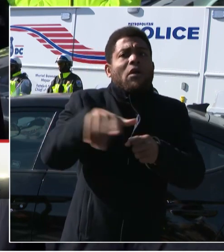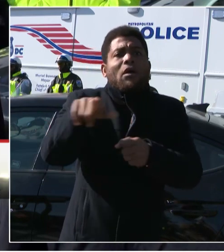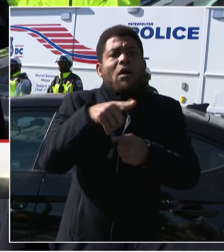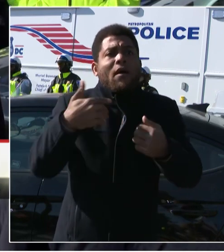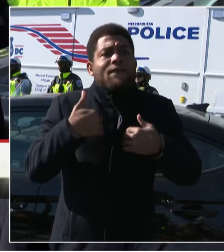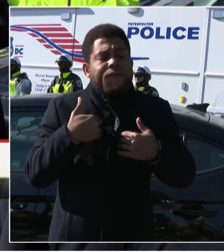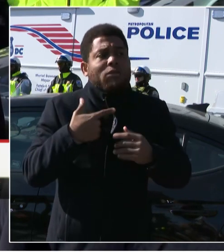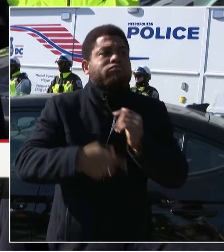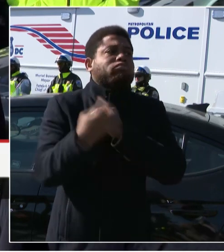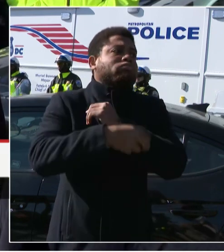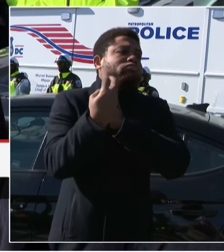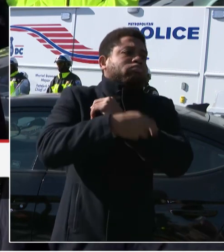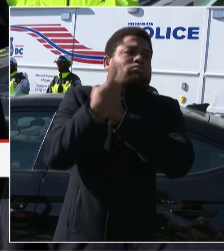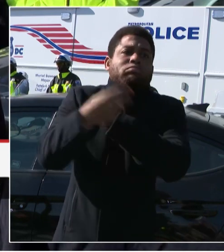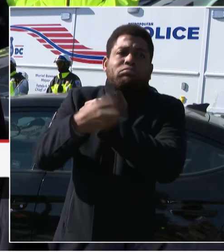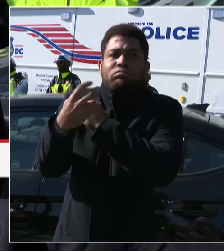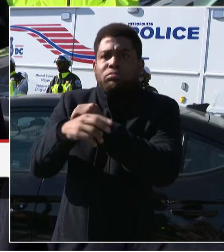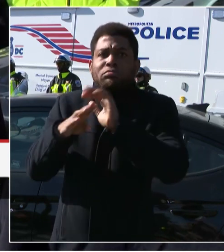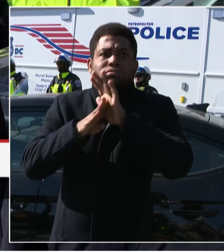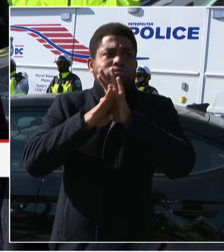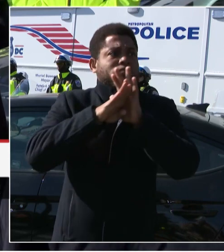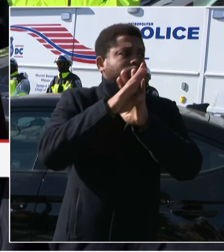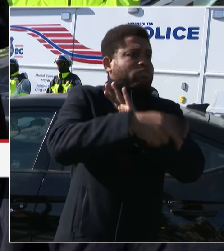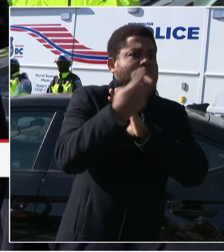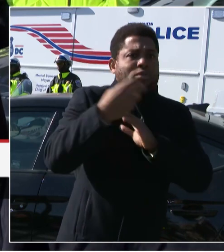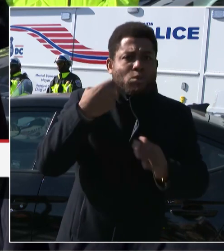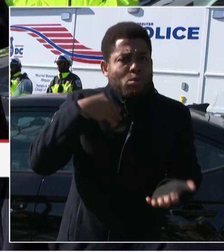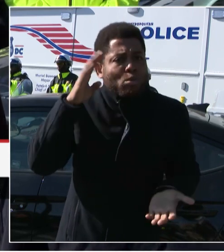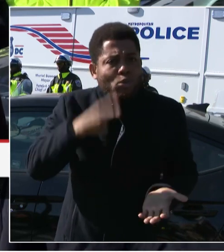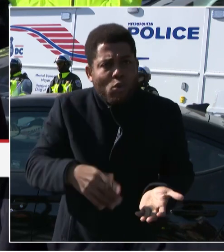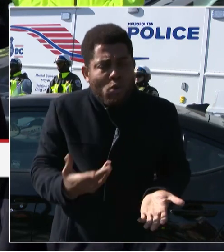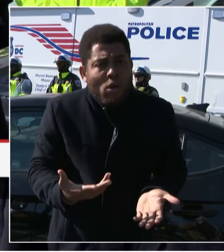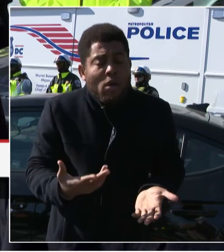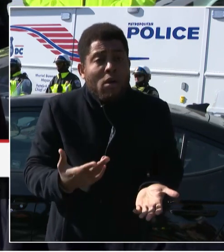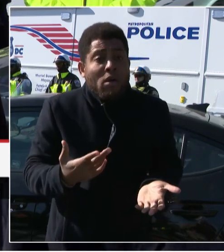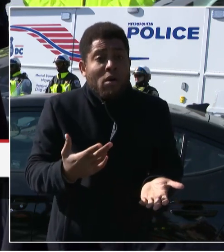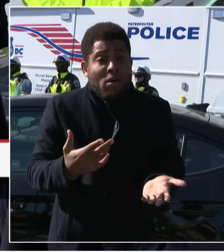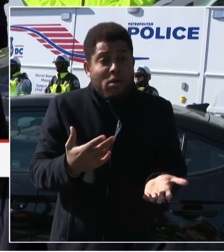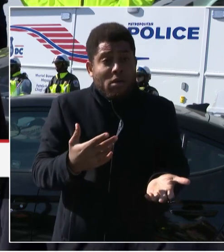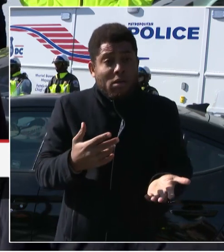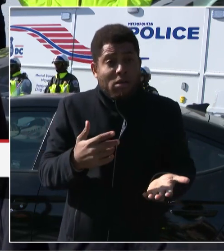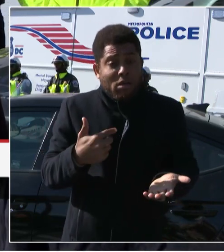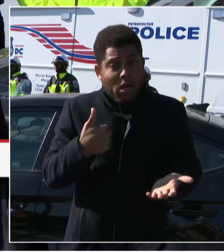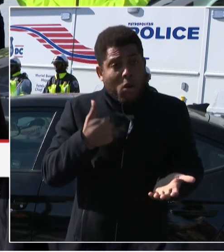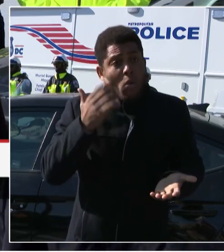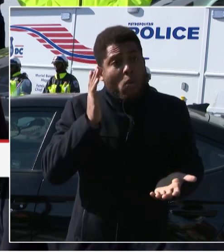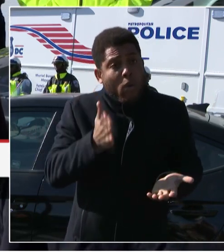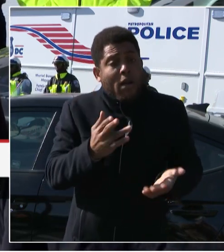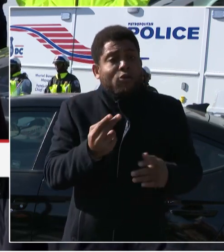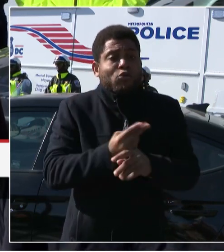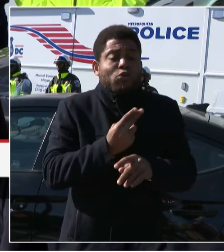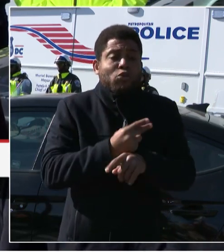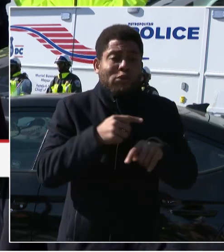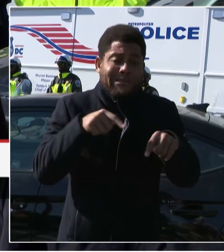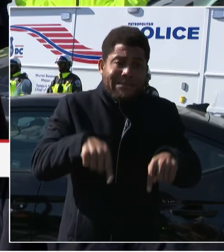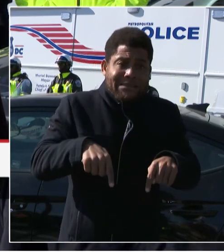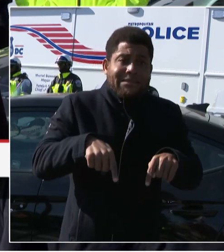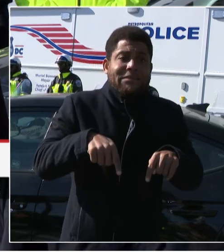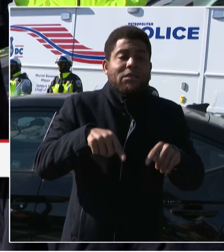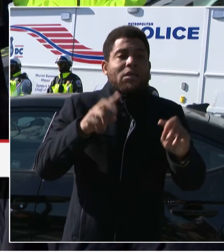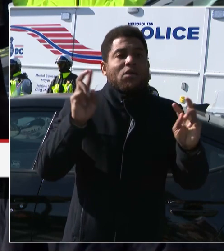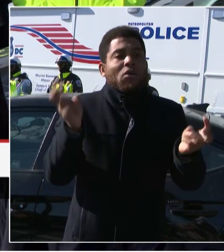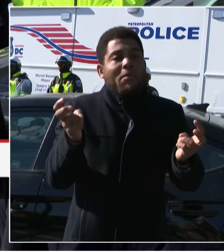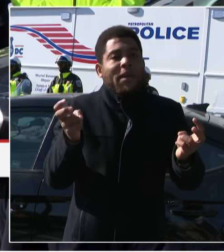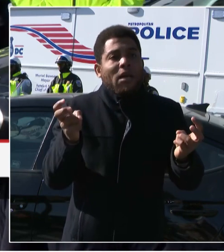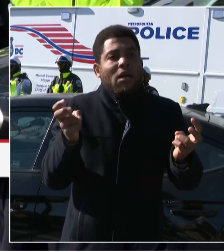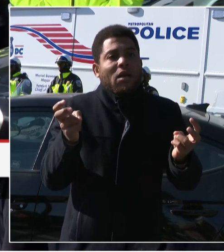thefts, and I'm just going to start using this statement as well. Would-be carjackers